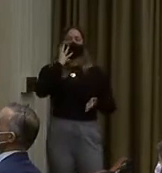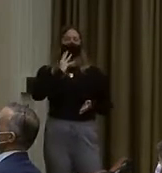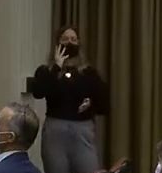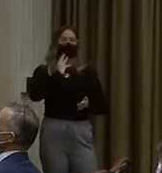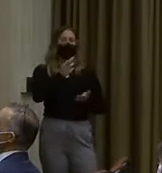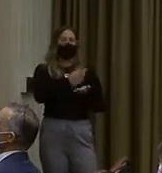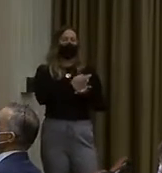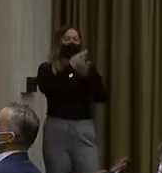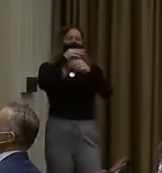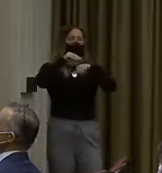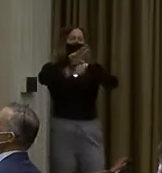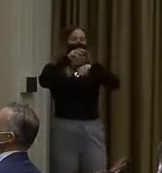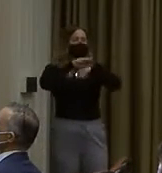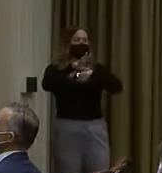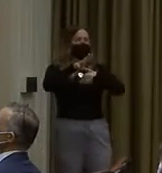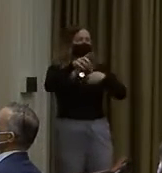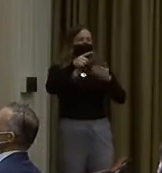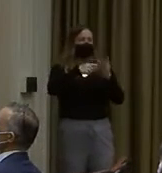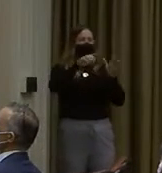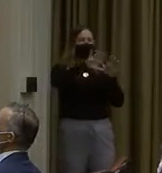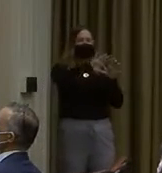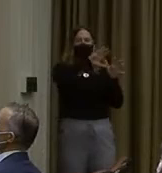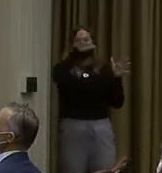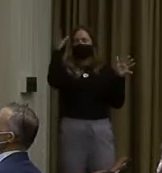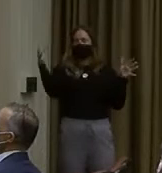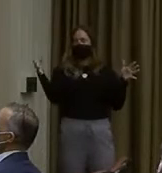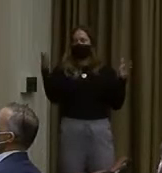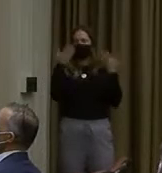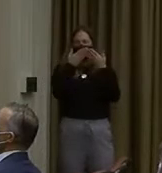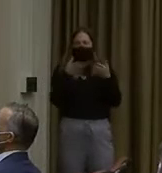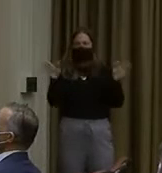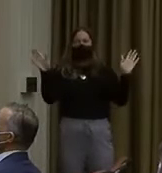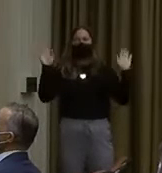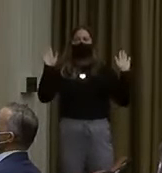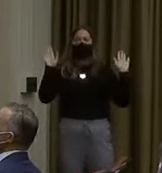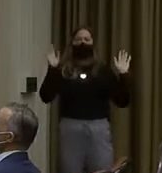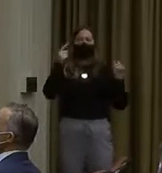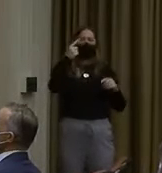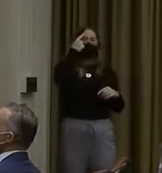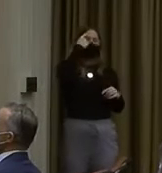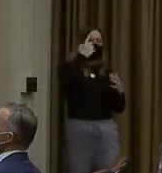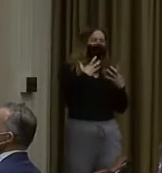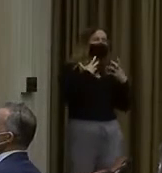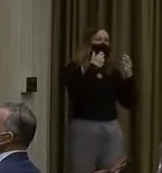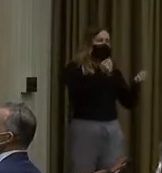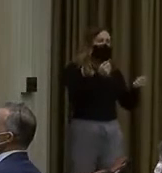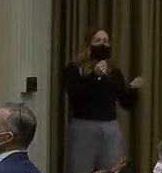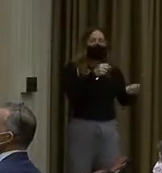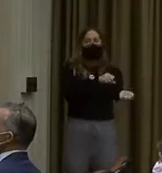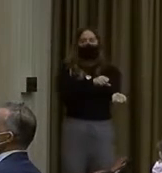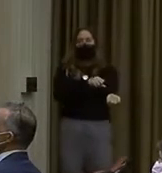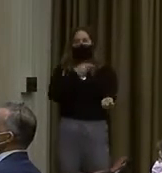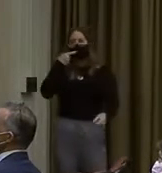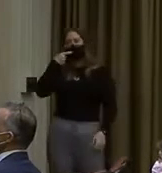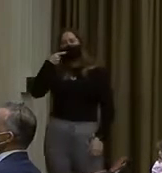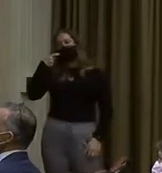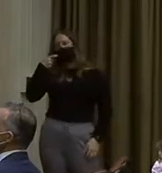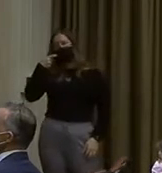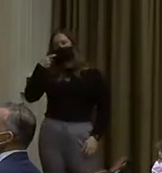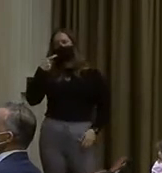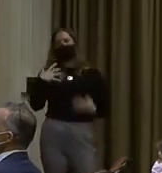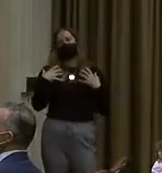we think of everything under the disability umbrella. So we do situate mental health, we do situate substance use, we do situate